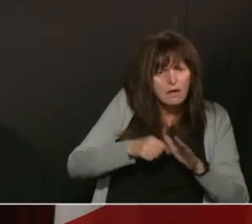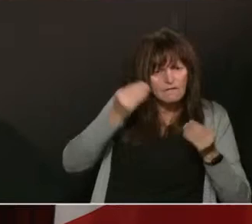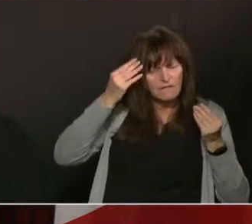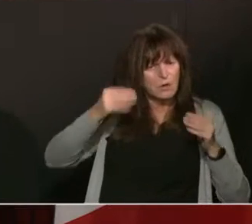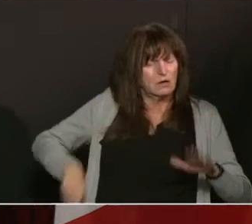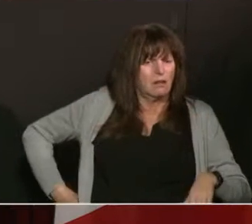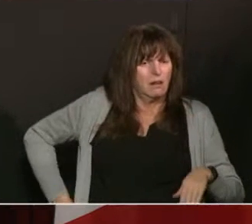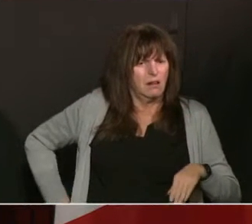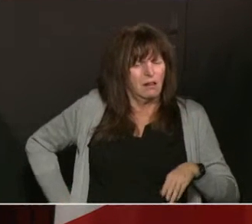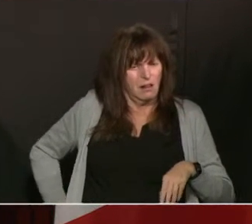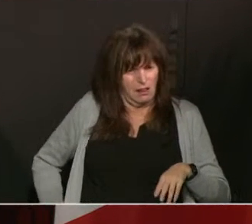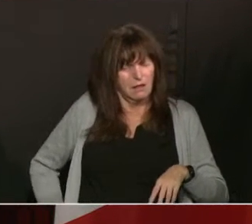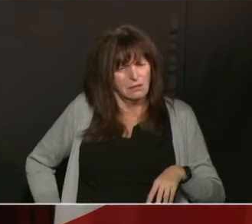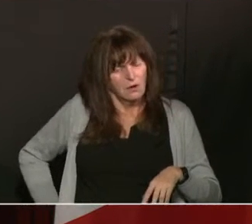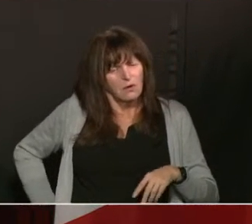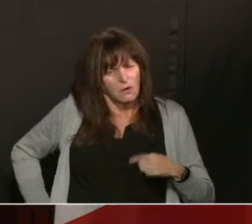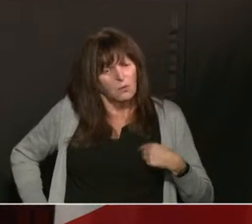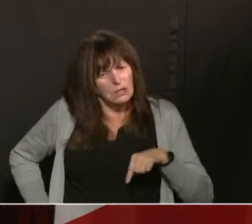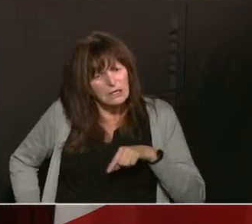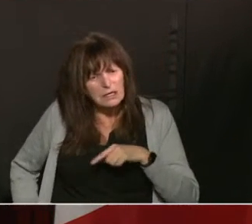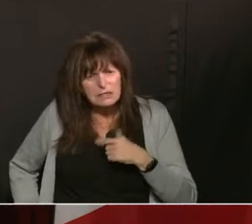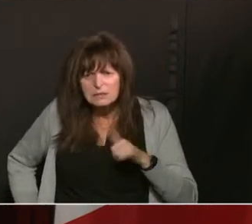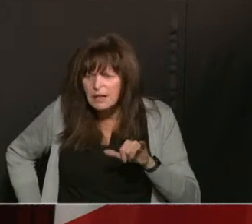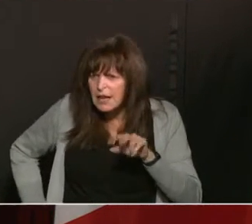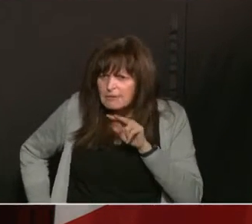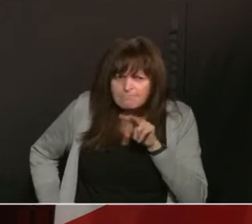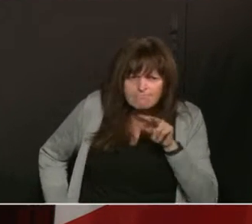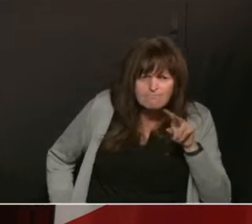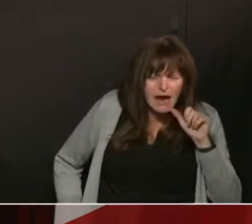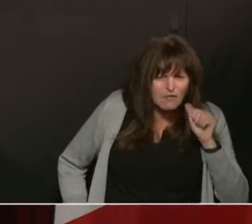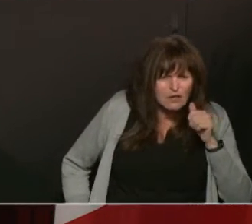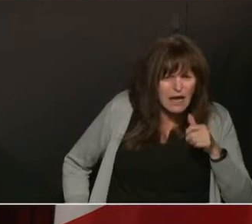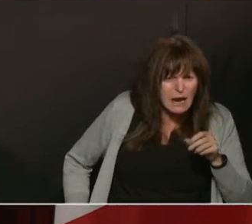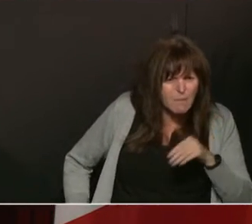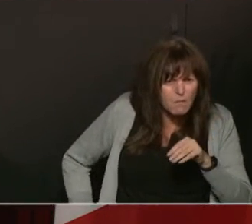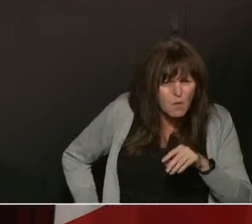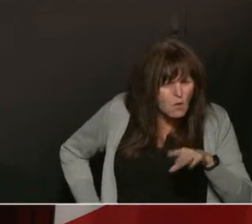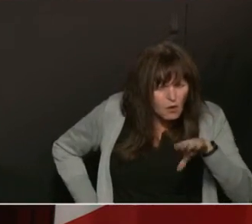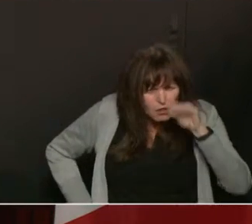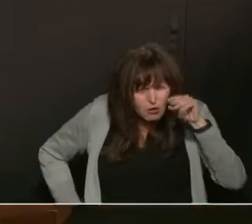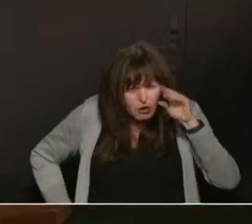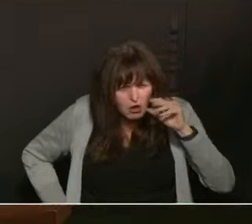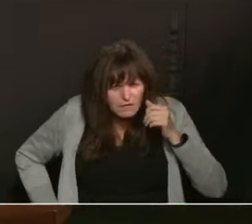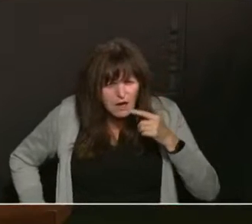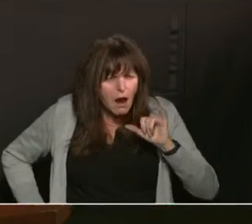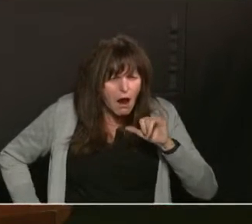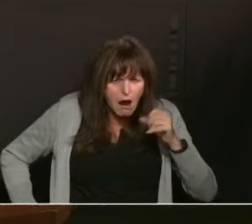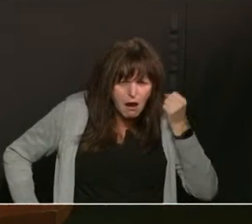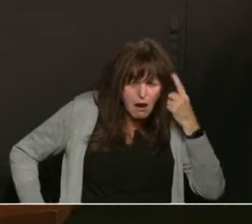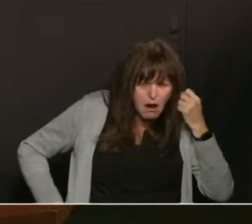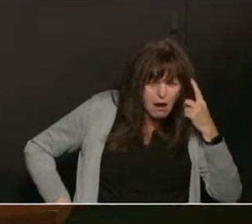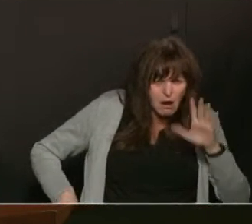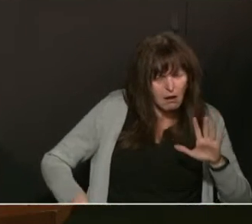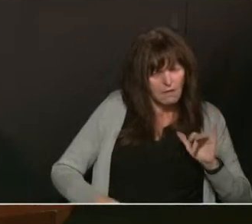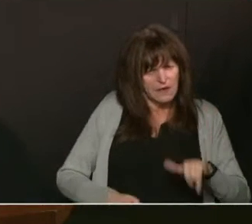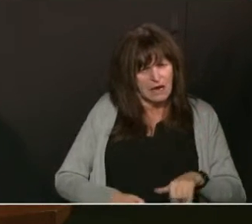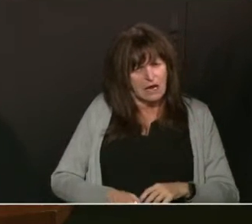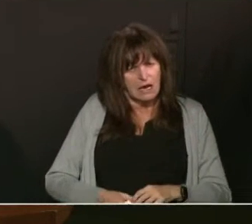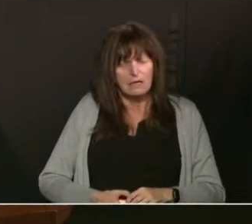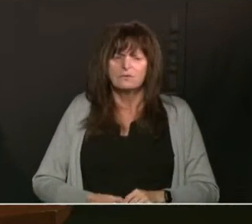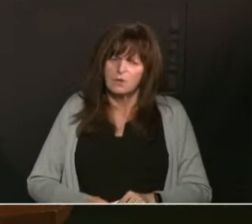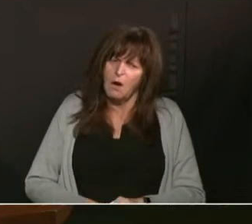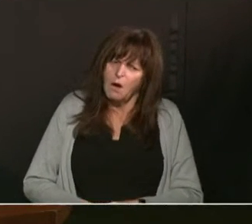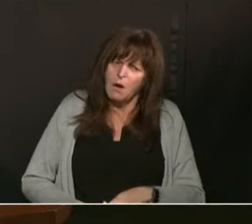week. I think we'll get a much better understanding of it. So another good question, and thank you for it. Next question. From